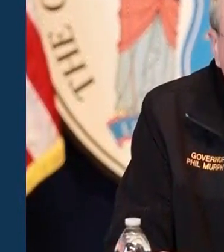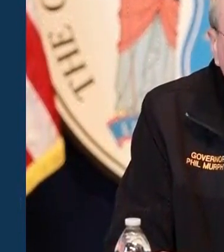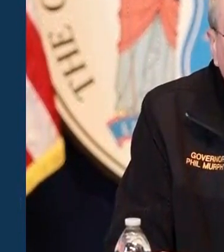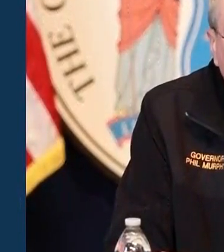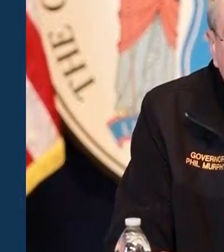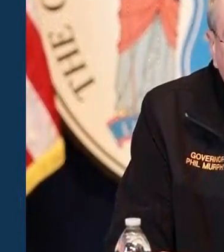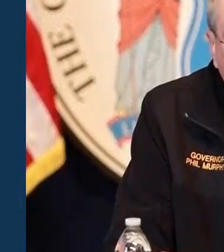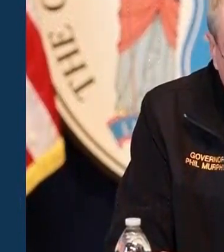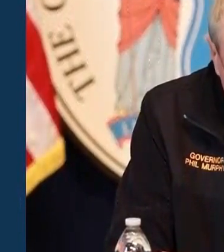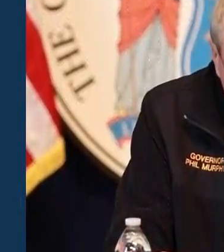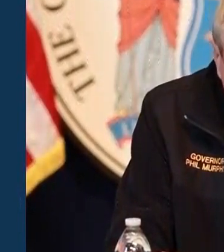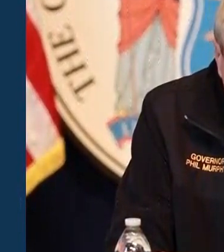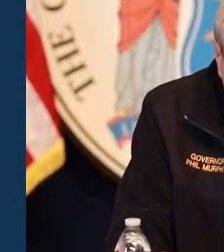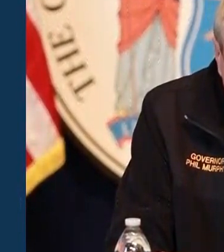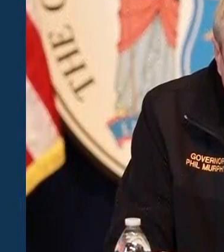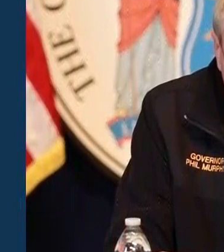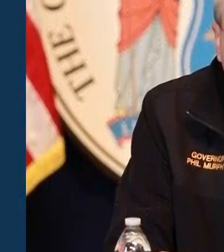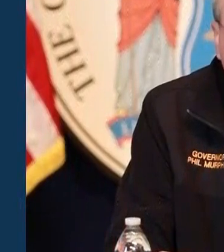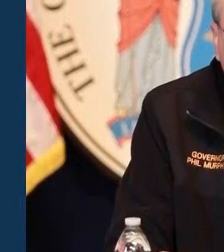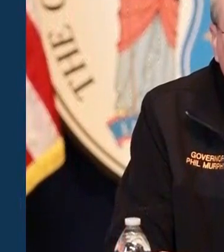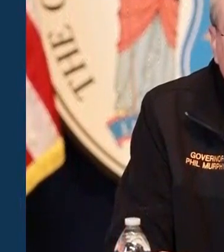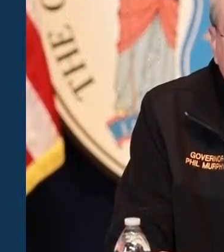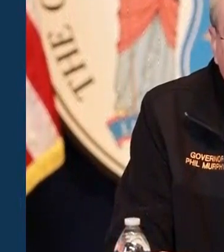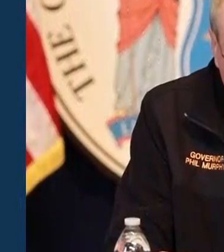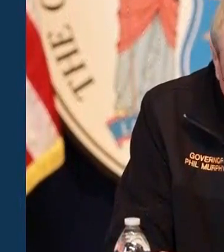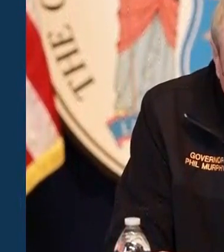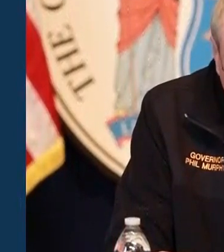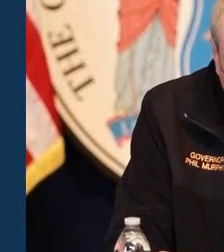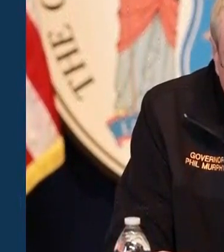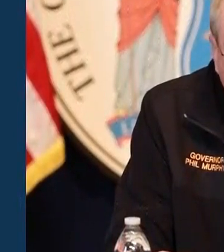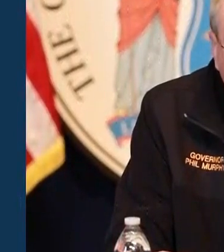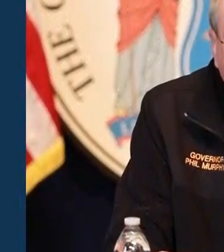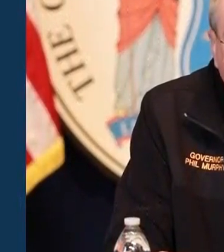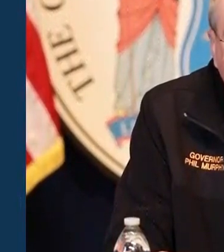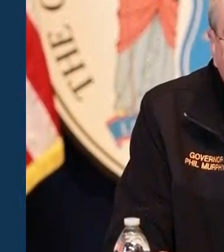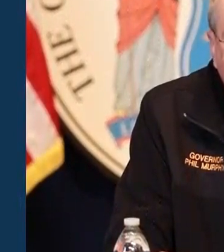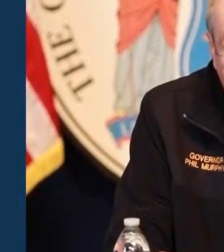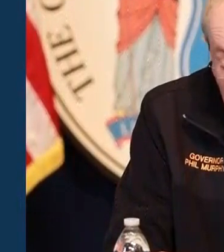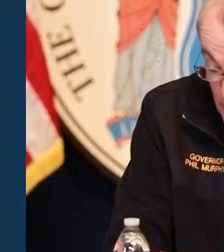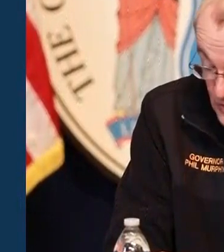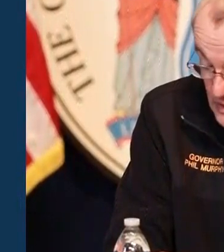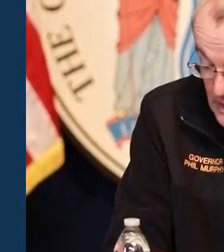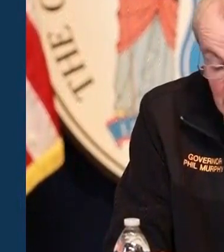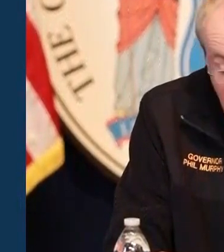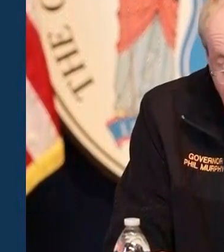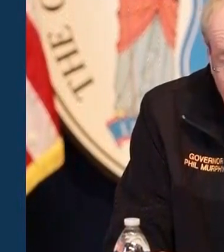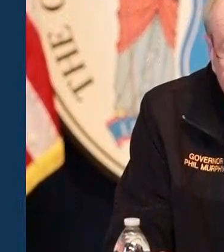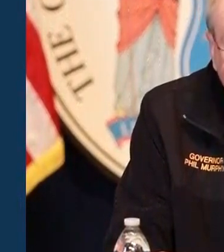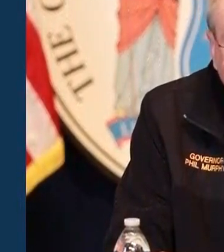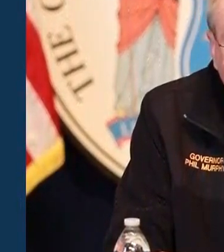233 of our fellow residents since yesterday. And that total number now stands at